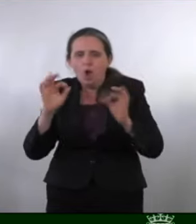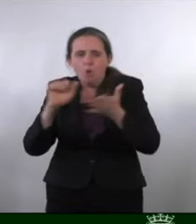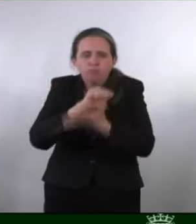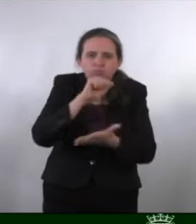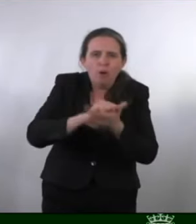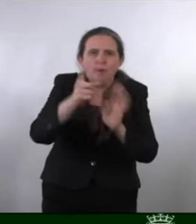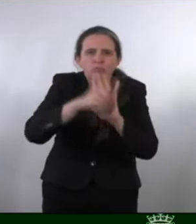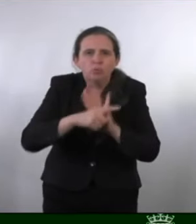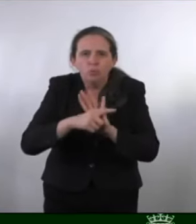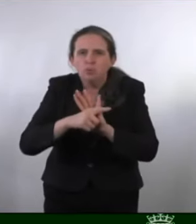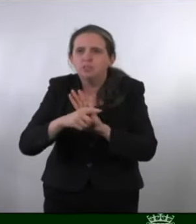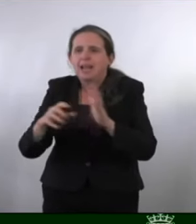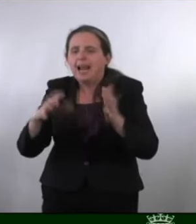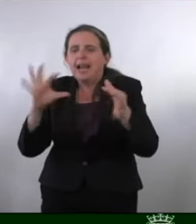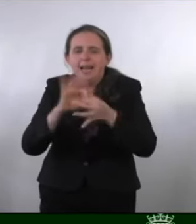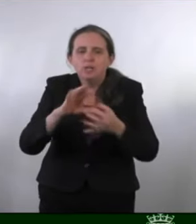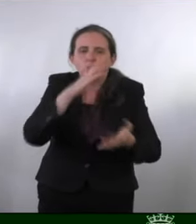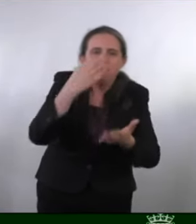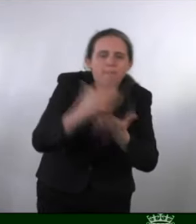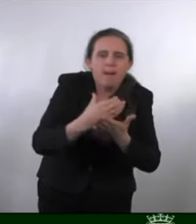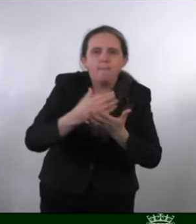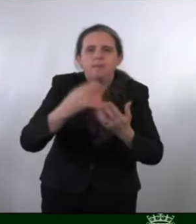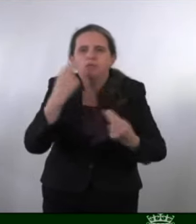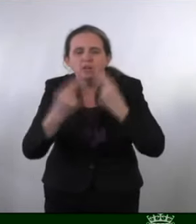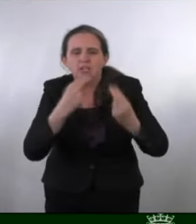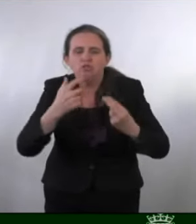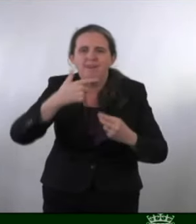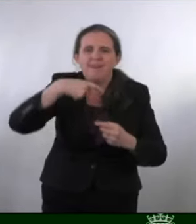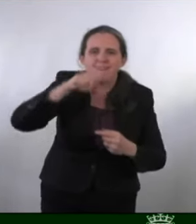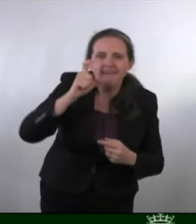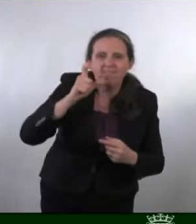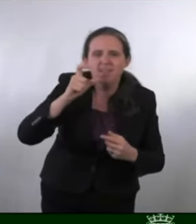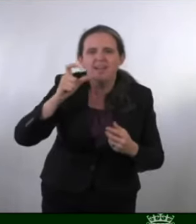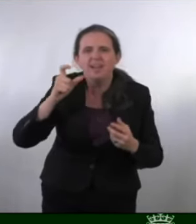be counterproductive, wouldn't it? Prime Minister.